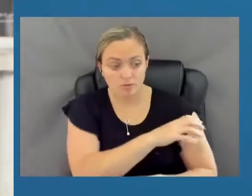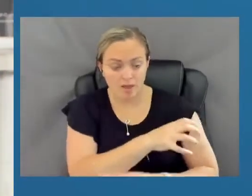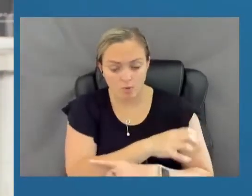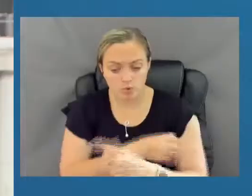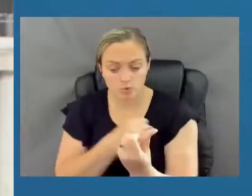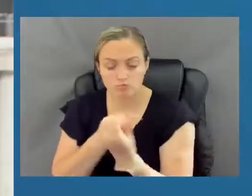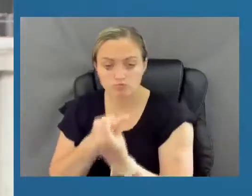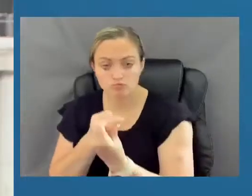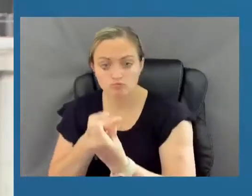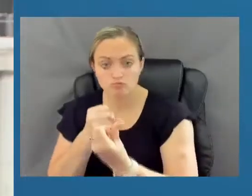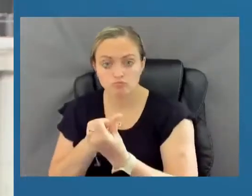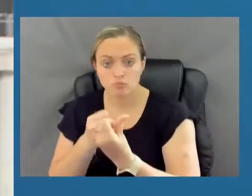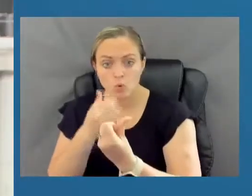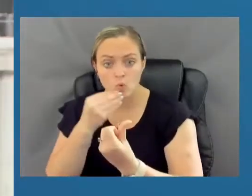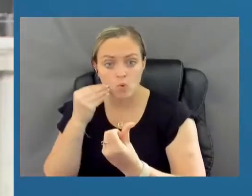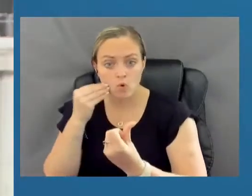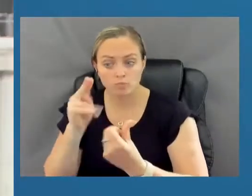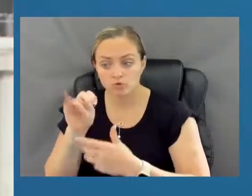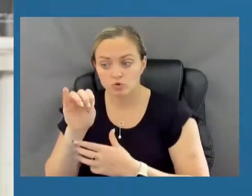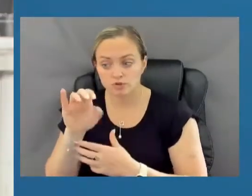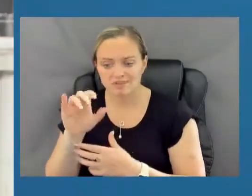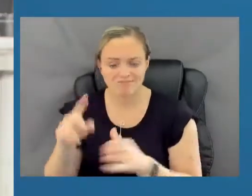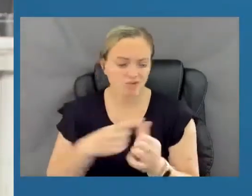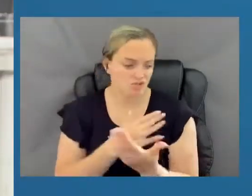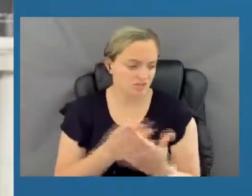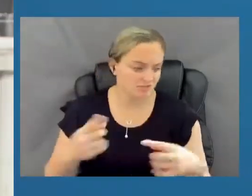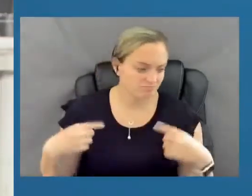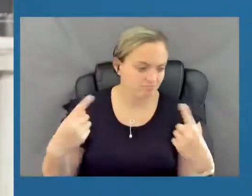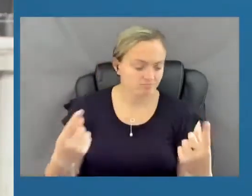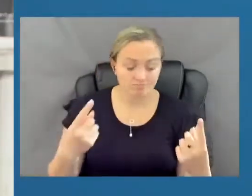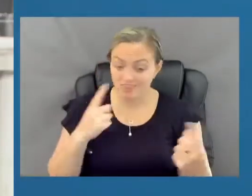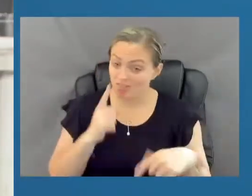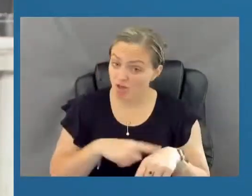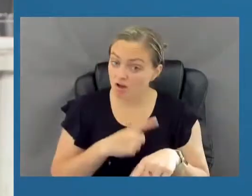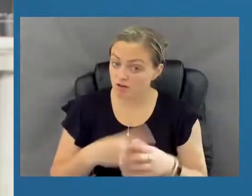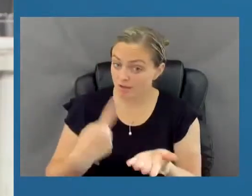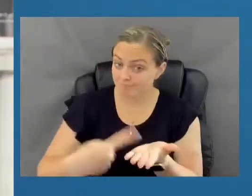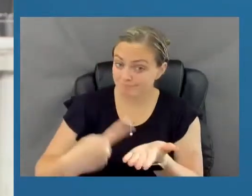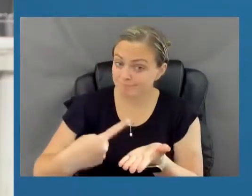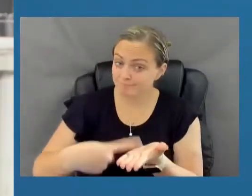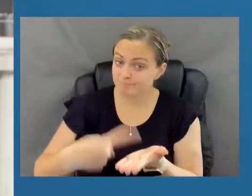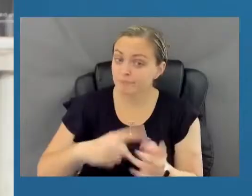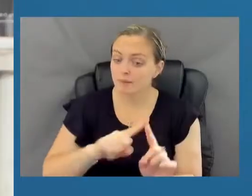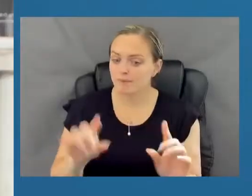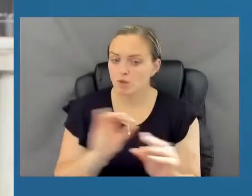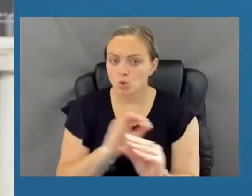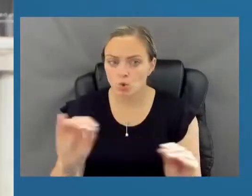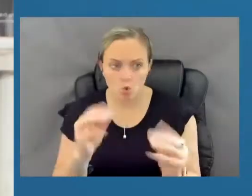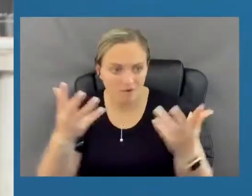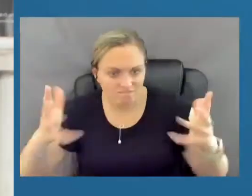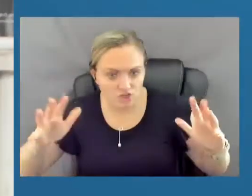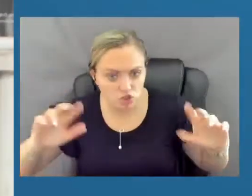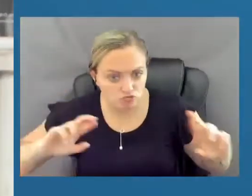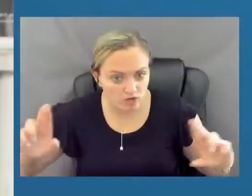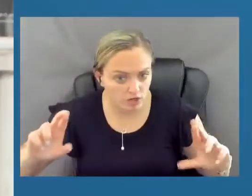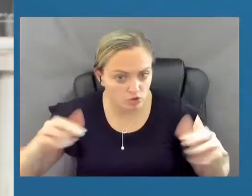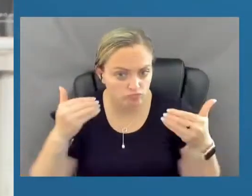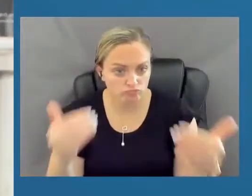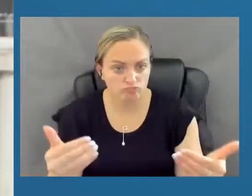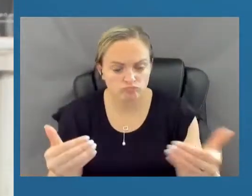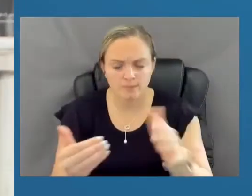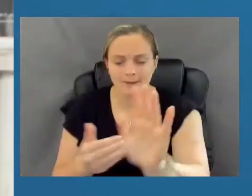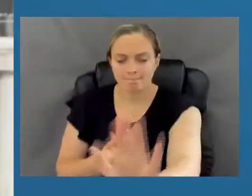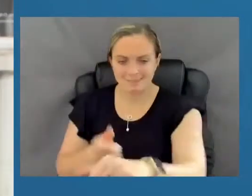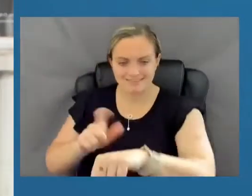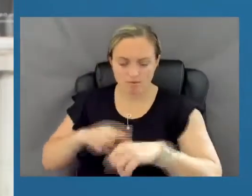It's one of the first things I did as governor. This had been talked about for a long time, and nobody got it done. And I said, the